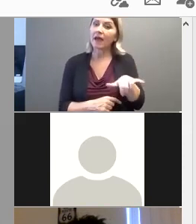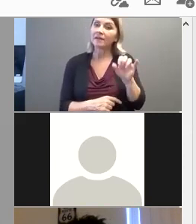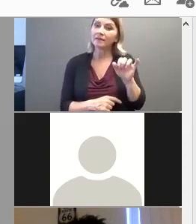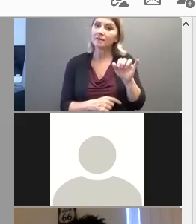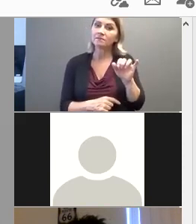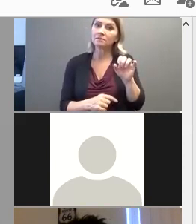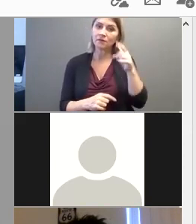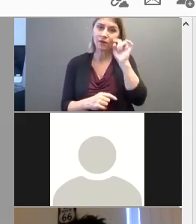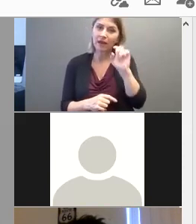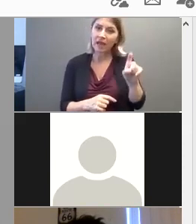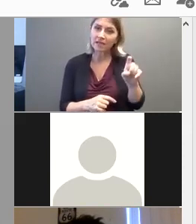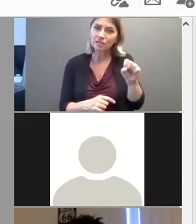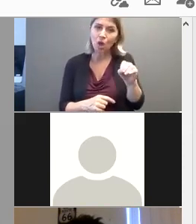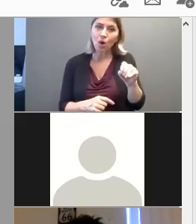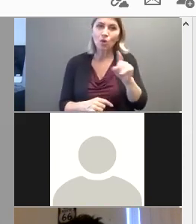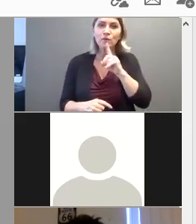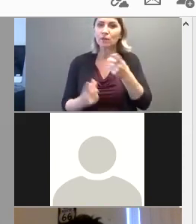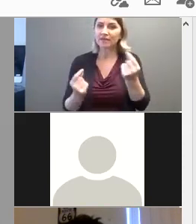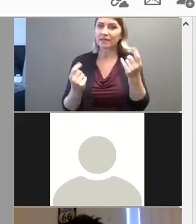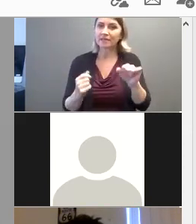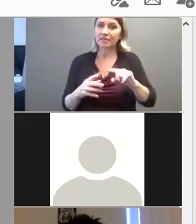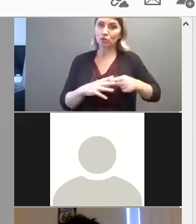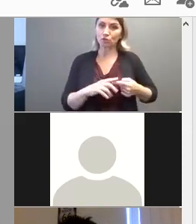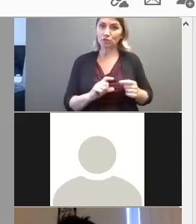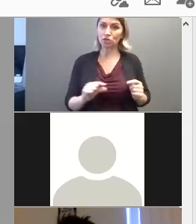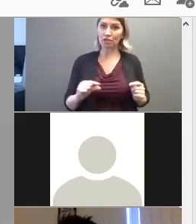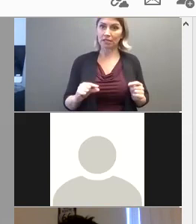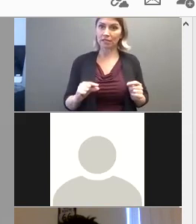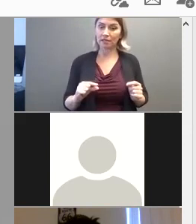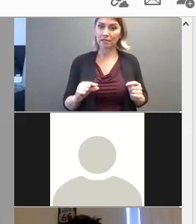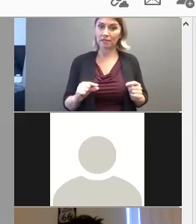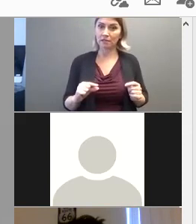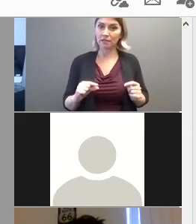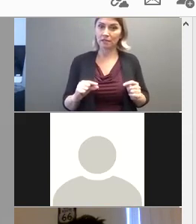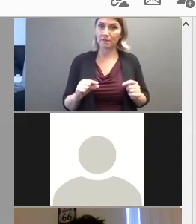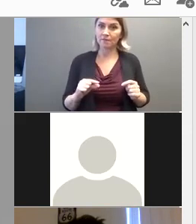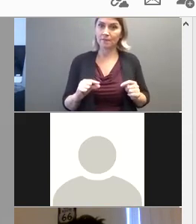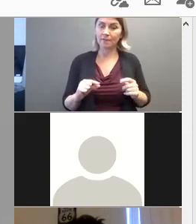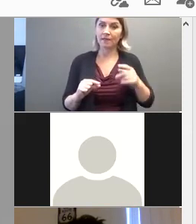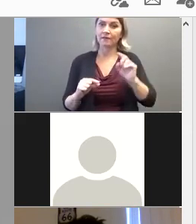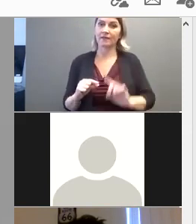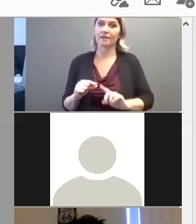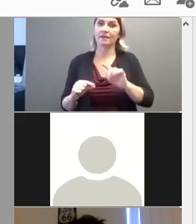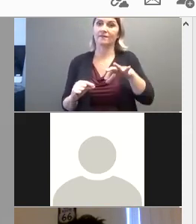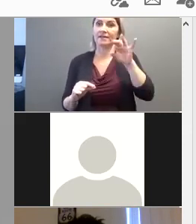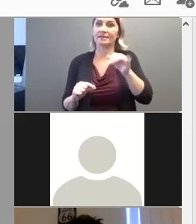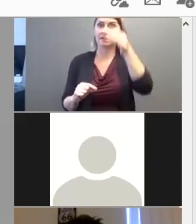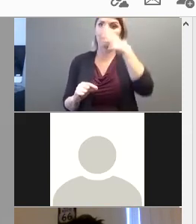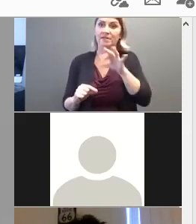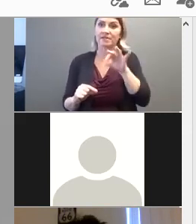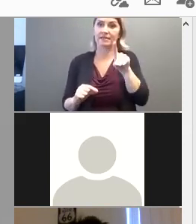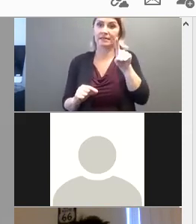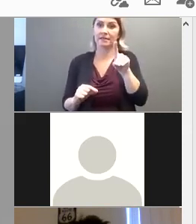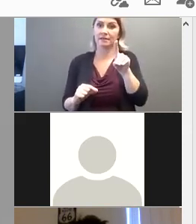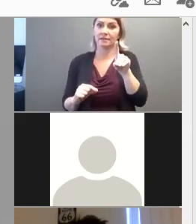X. So essentially what it does is it starts from G, sets finds that the parent is D, so sets X to